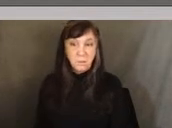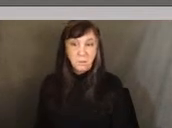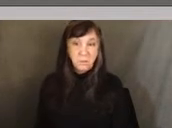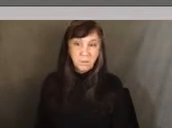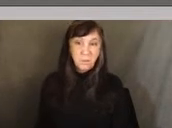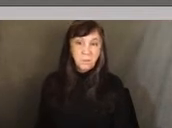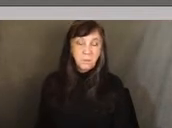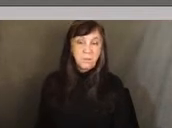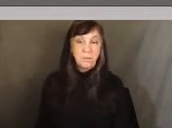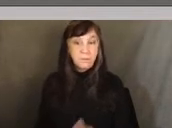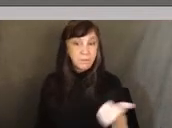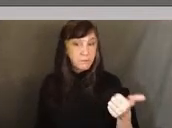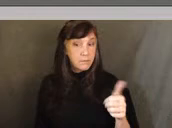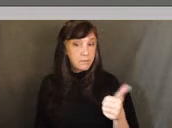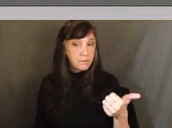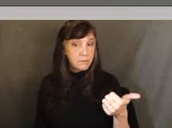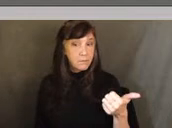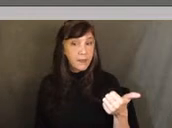Anyone else?